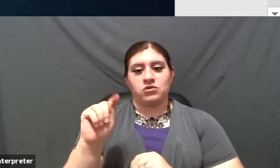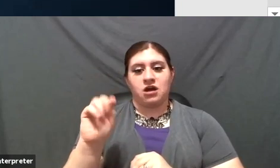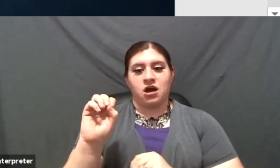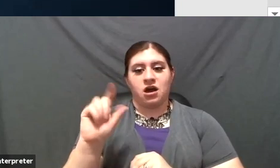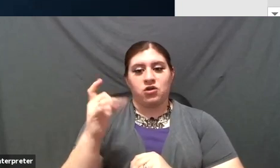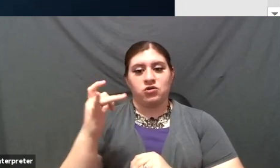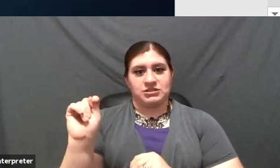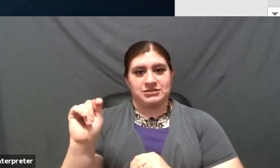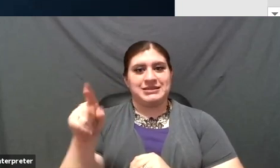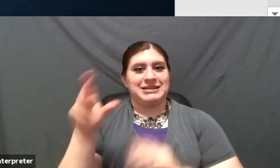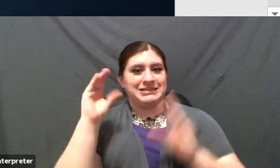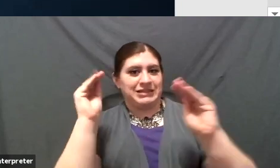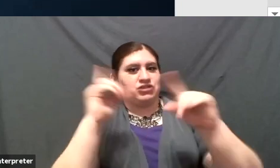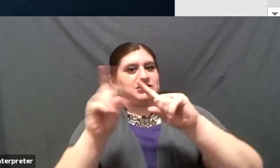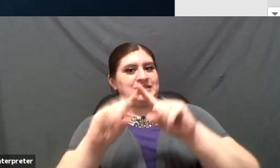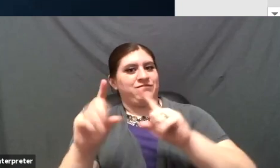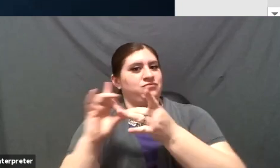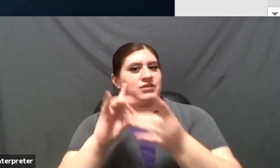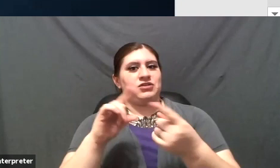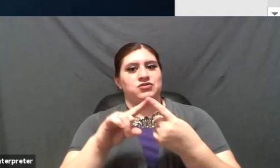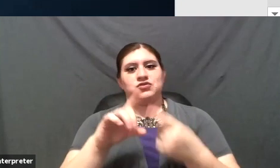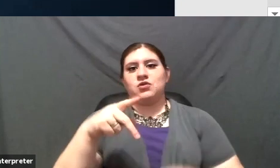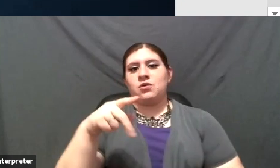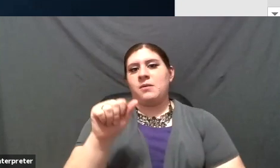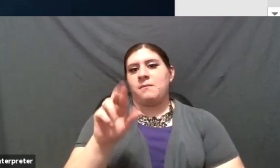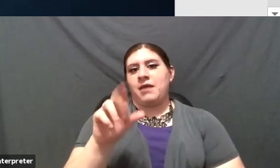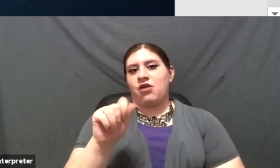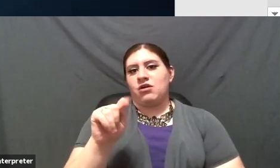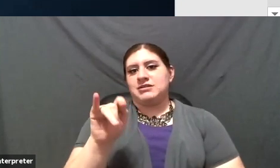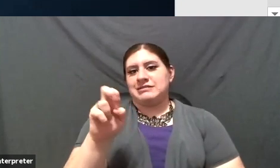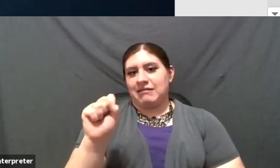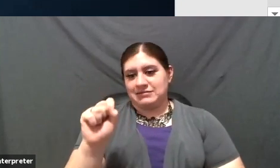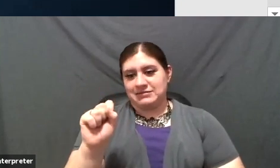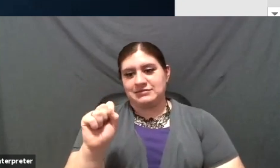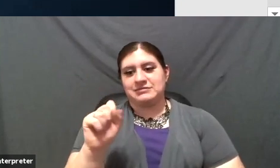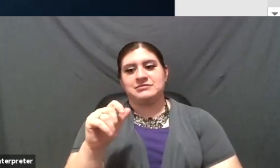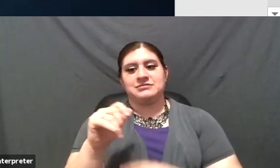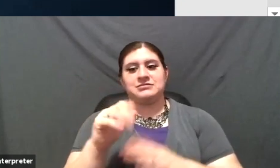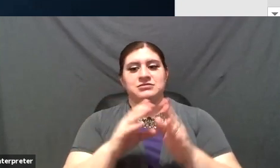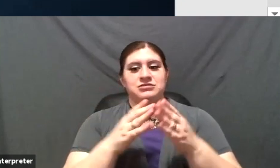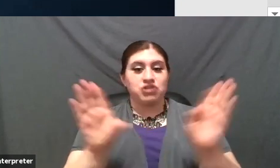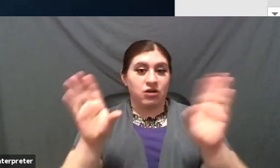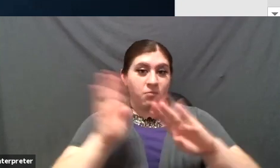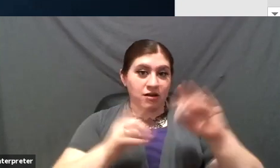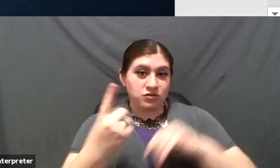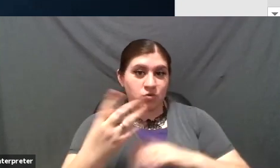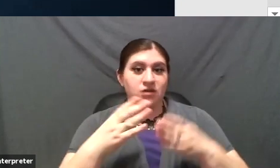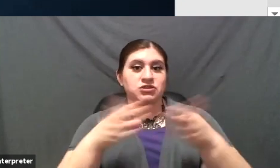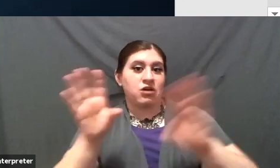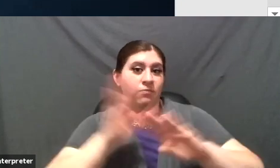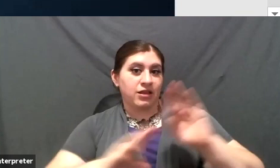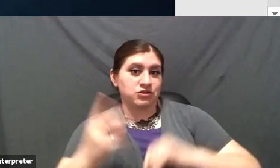teaches parasitology. He teaches embryology and development. He teaches general biology 1, general biology